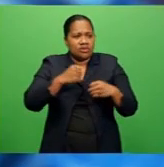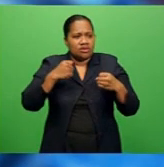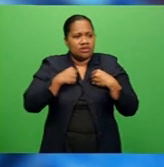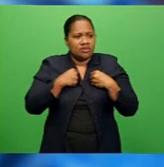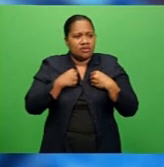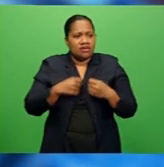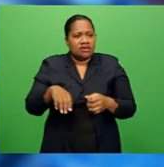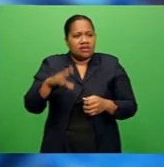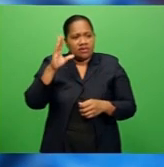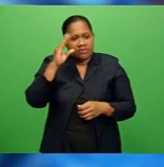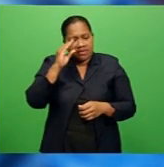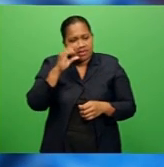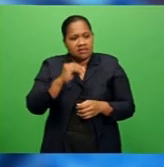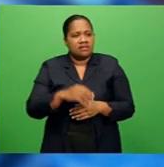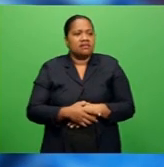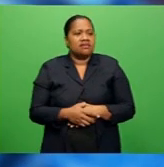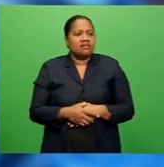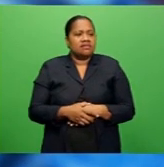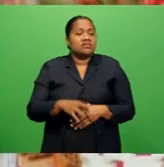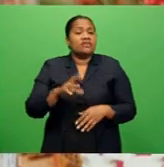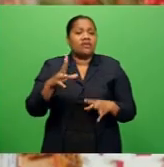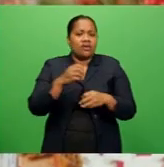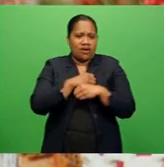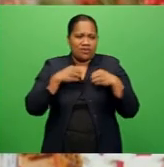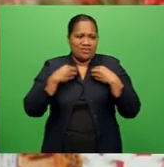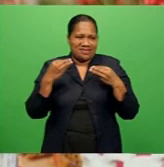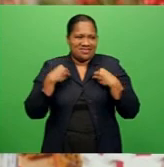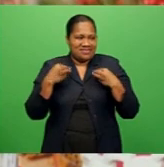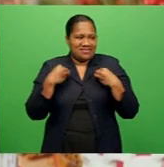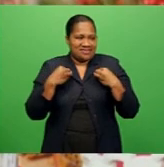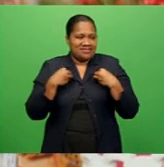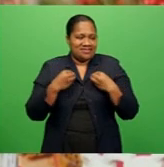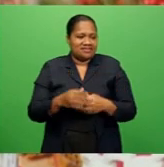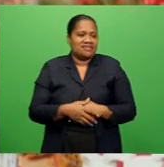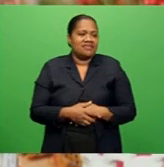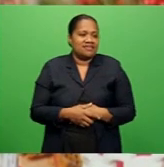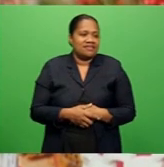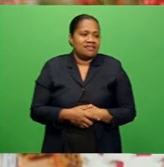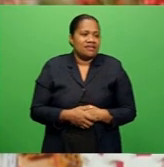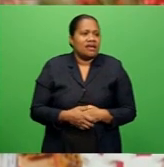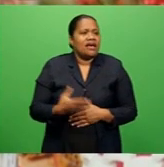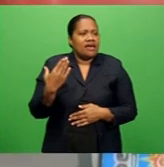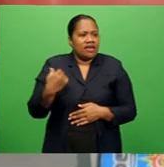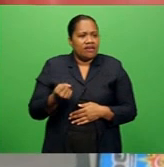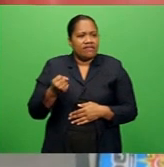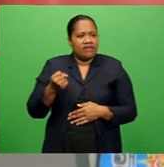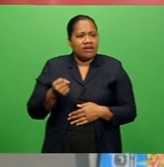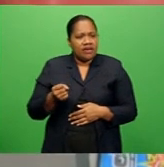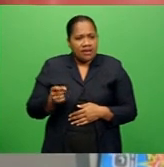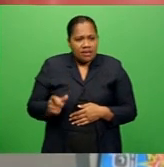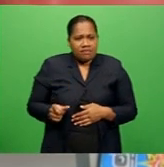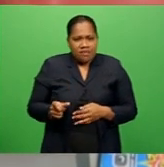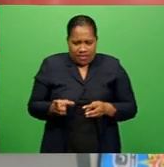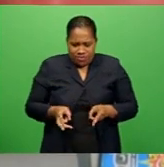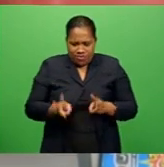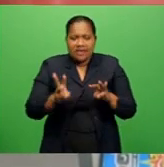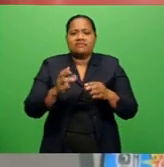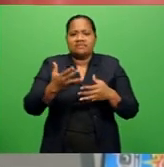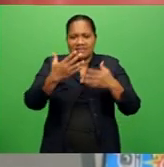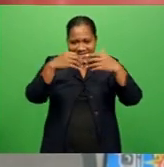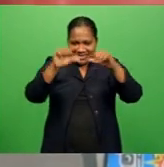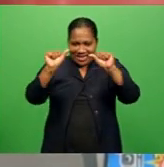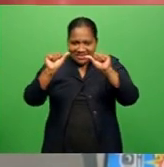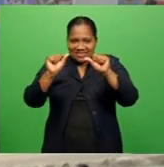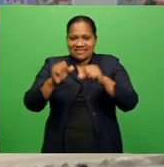think, good for our business. Deo believes hardships are the pathways to success and makes a person stronger, a